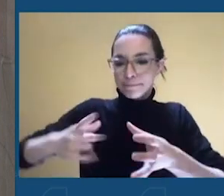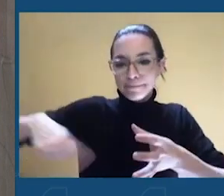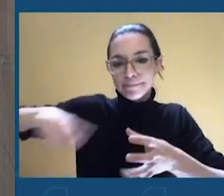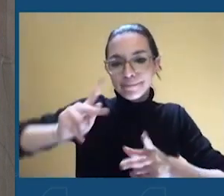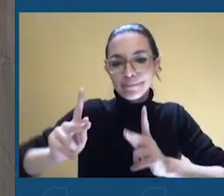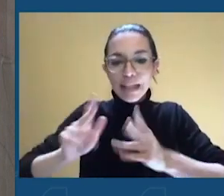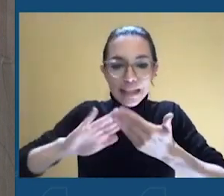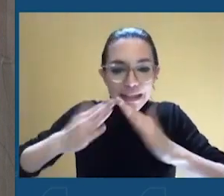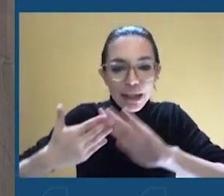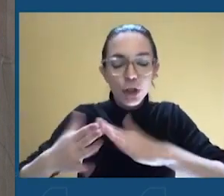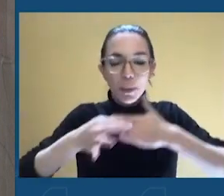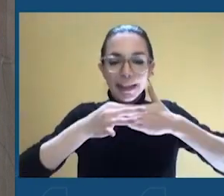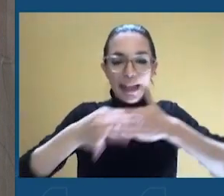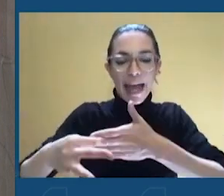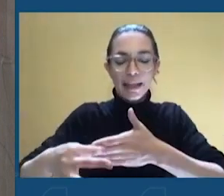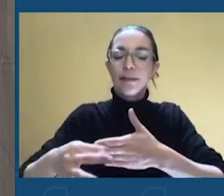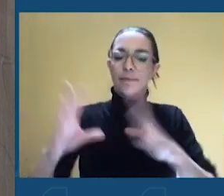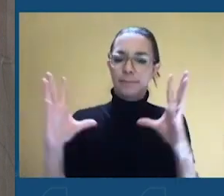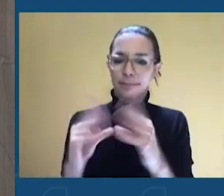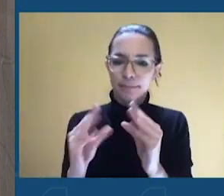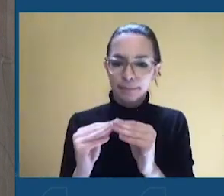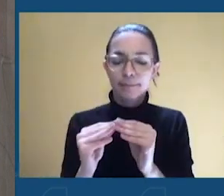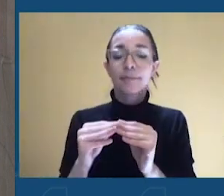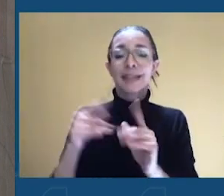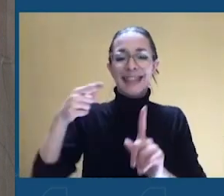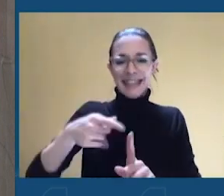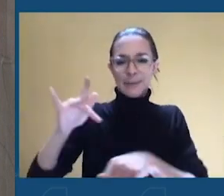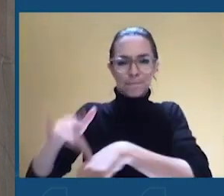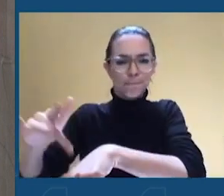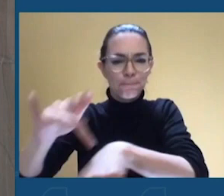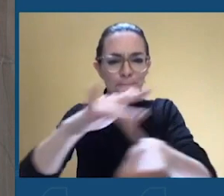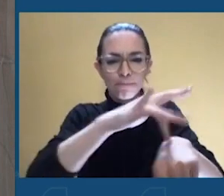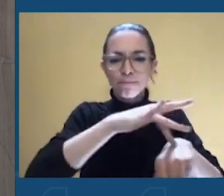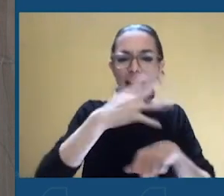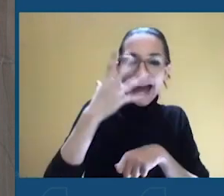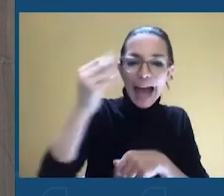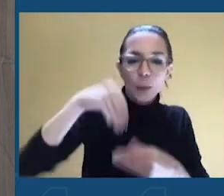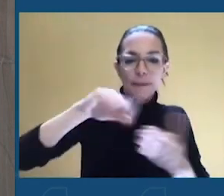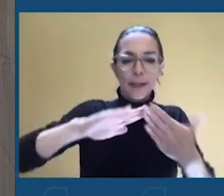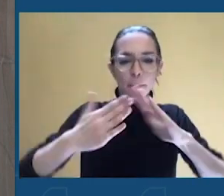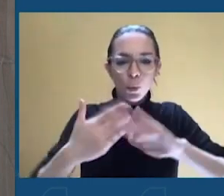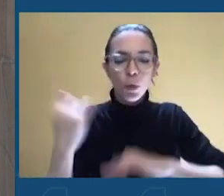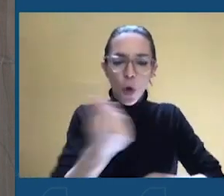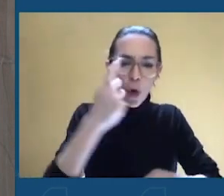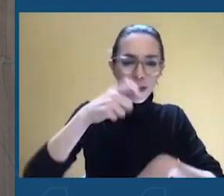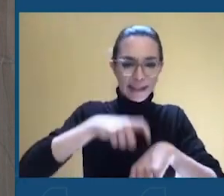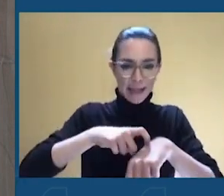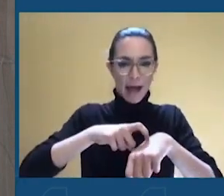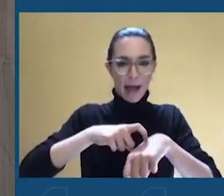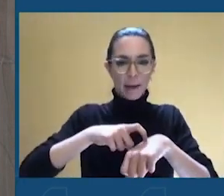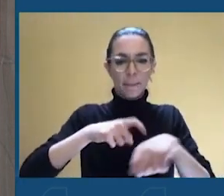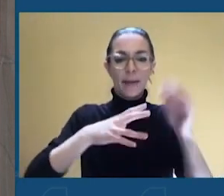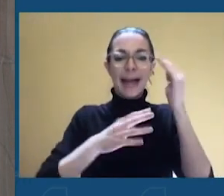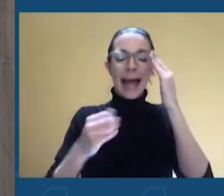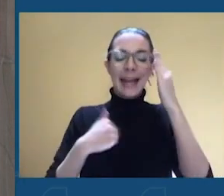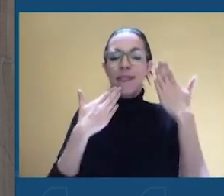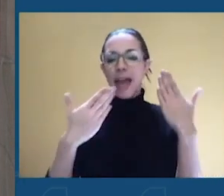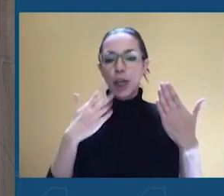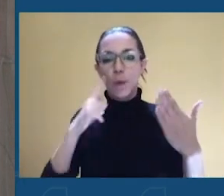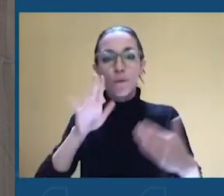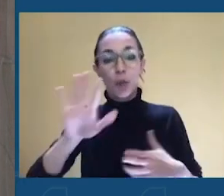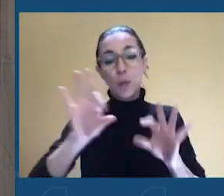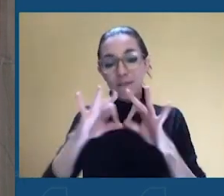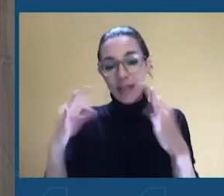priorities. He's out there all the time. I think Lacey could probably verify that. He's out there all the time. And I thank you for your family's